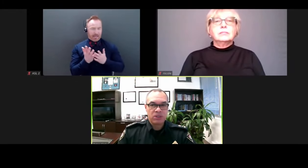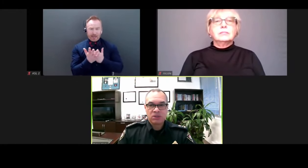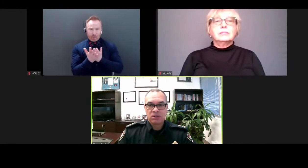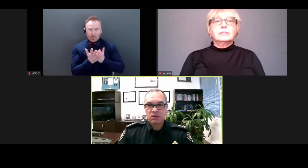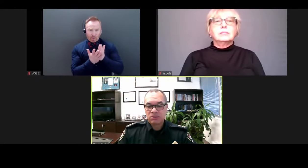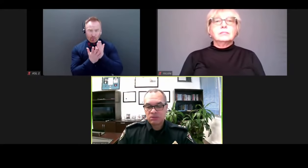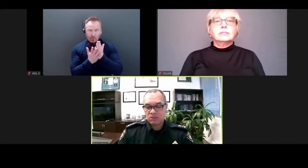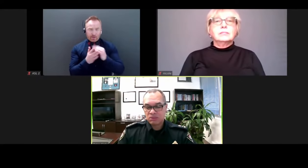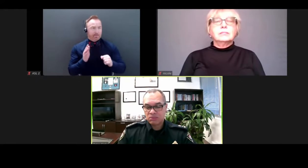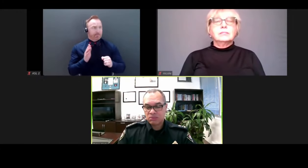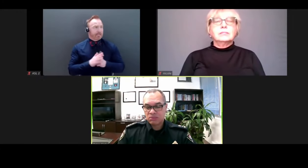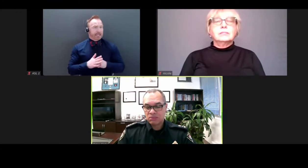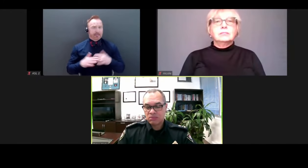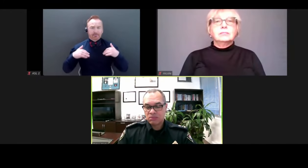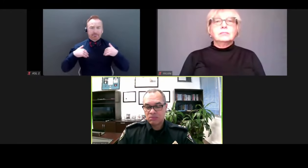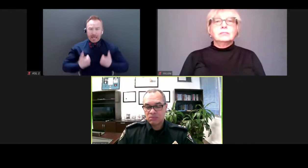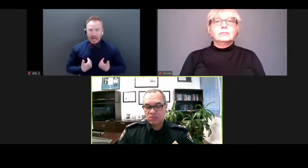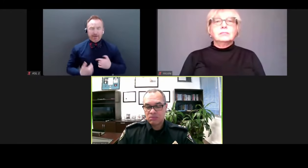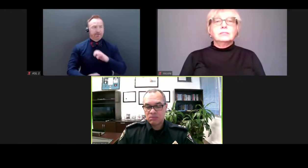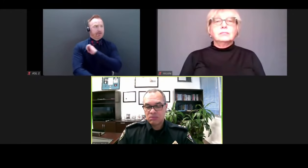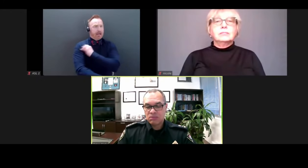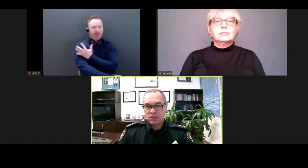describe.